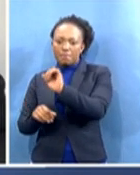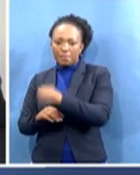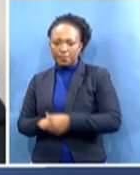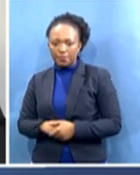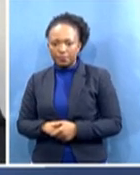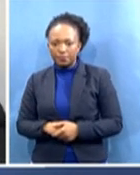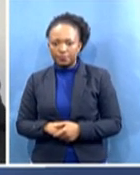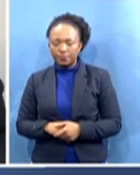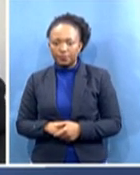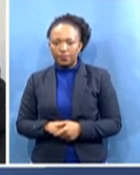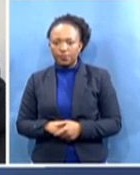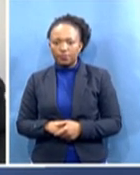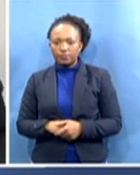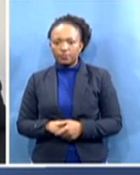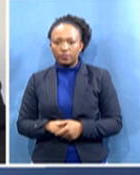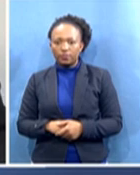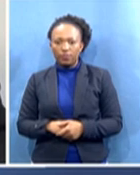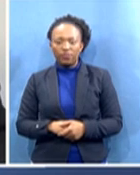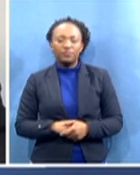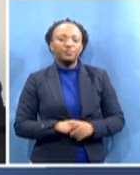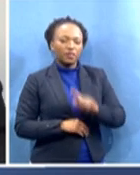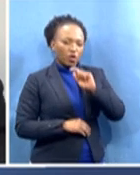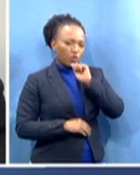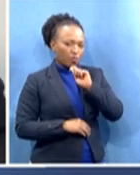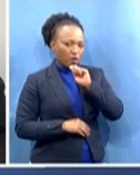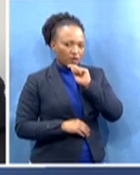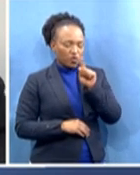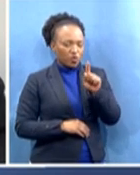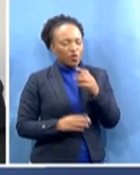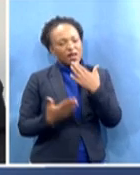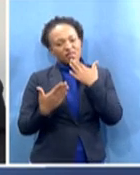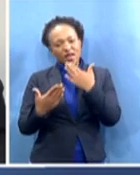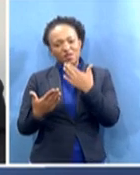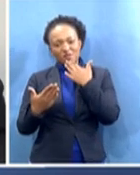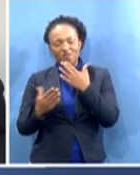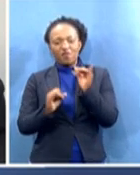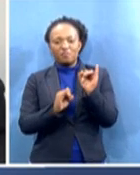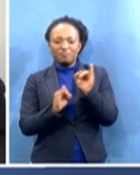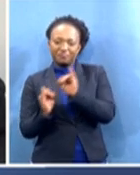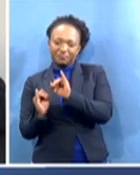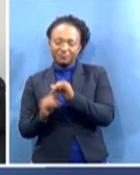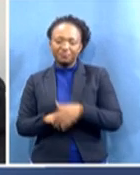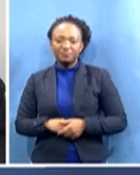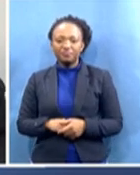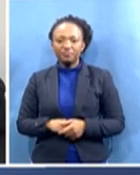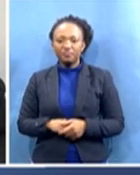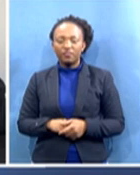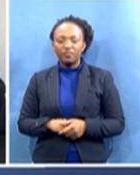Good morning to you and thank you for the interest. What's the latest in the DRC following the volcanic